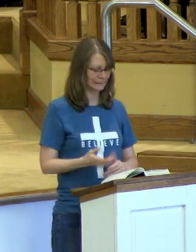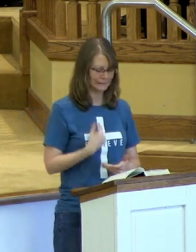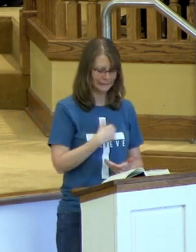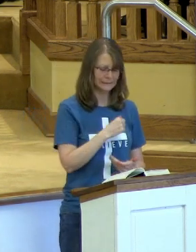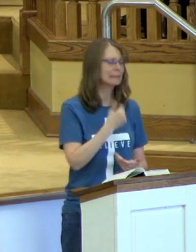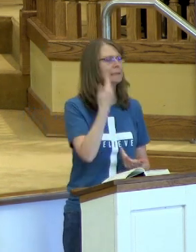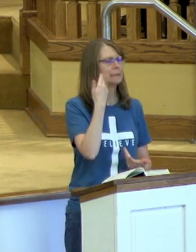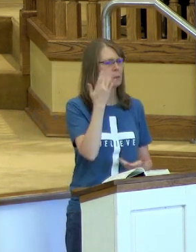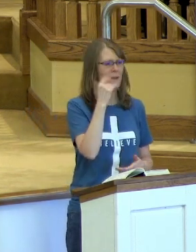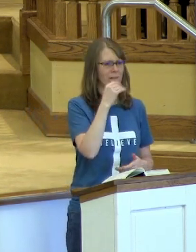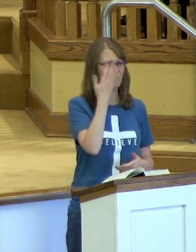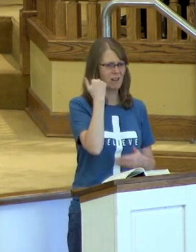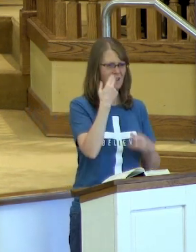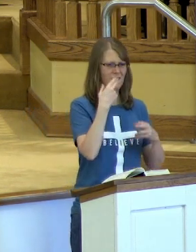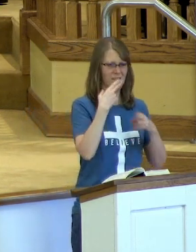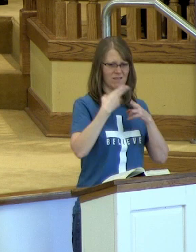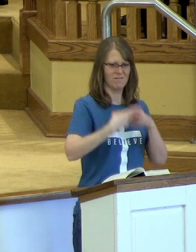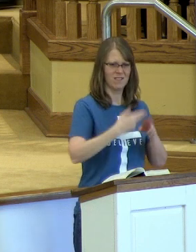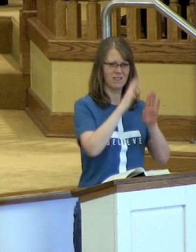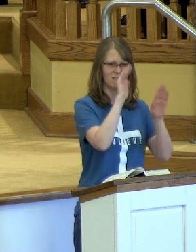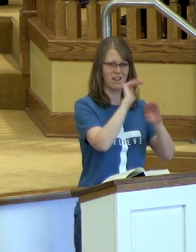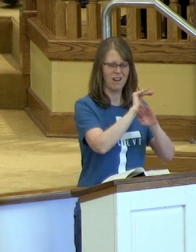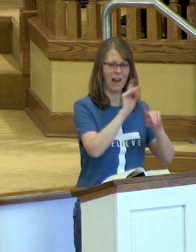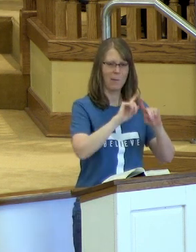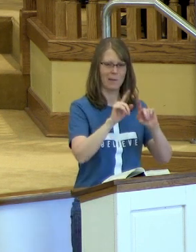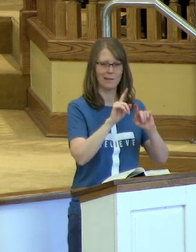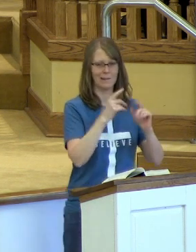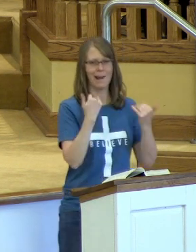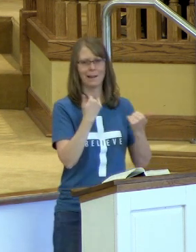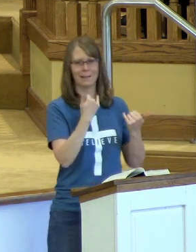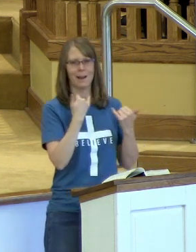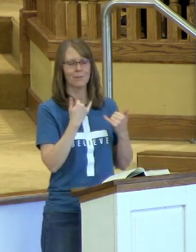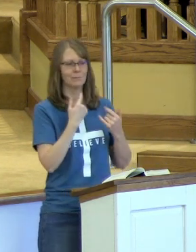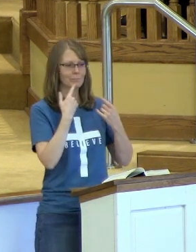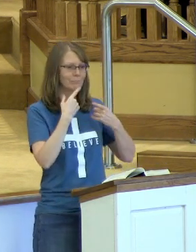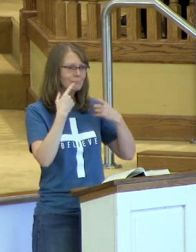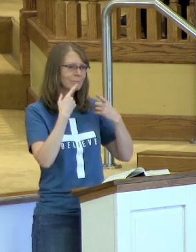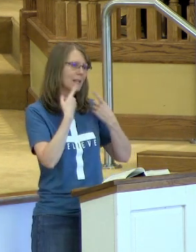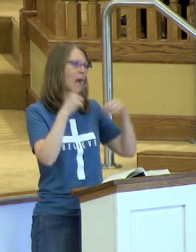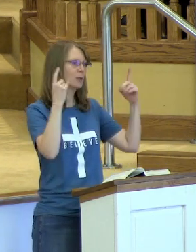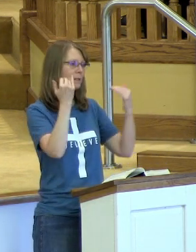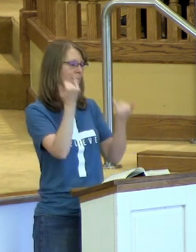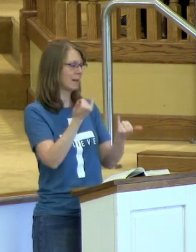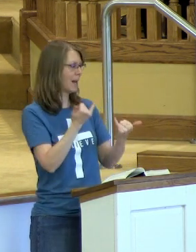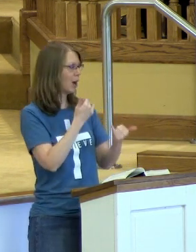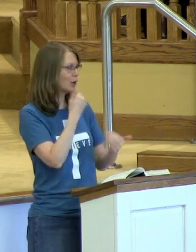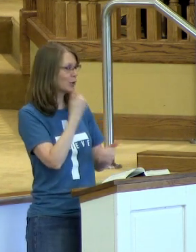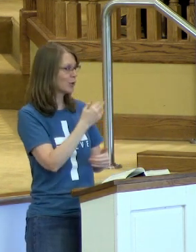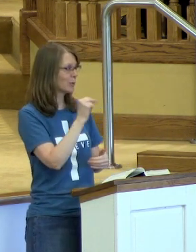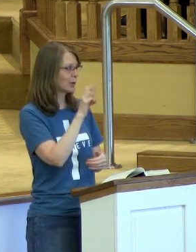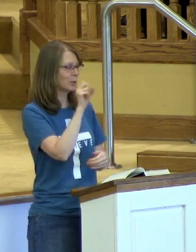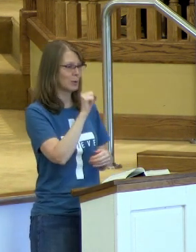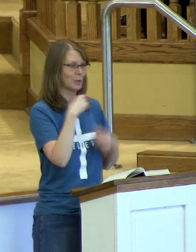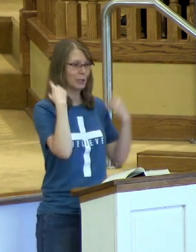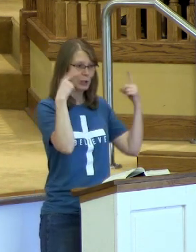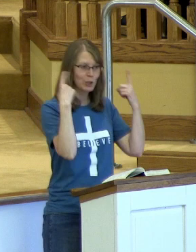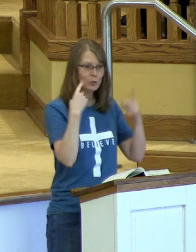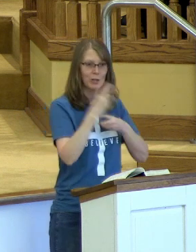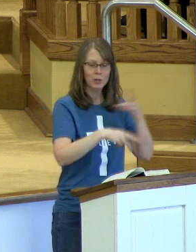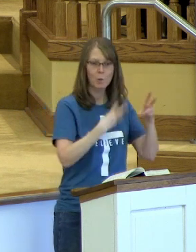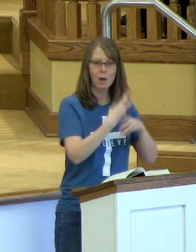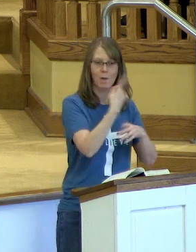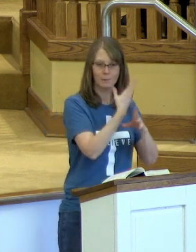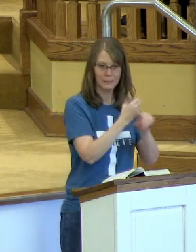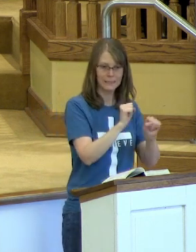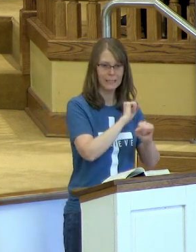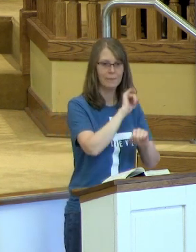I don't know why I forgot to mention it Sunday evening, but it's kind of worked out good. I can mention all this evening some good news in this crazy world. There was one saved in junior church Sunday